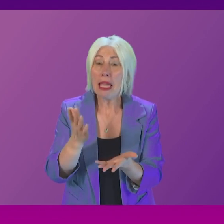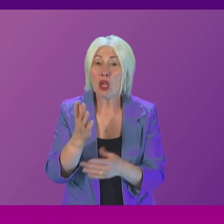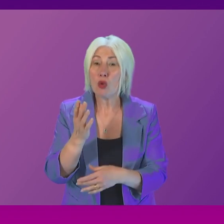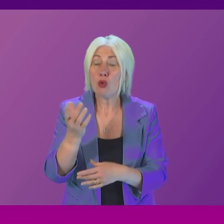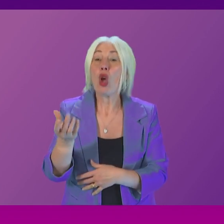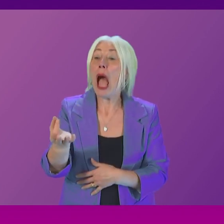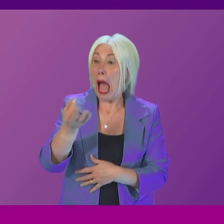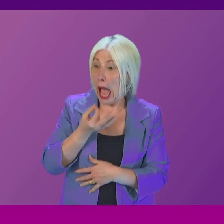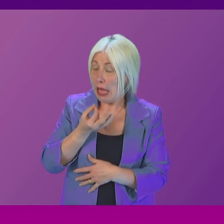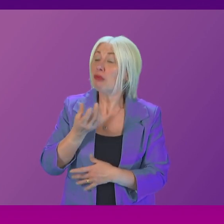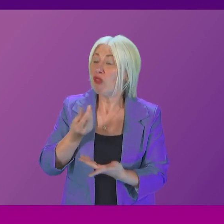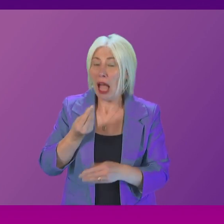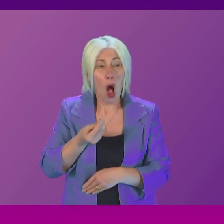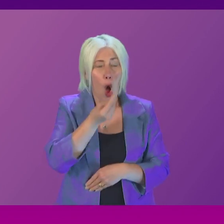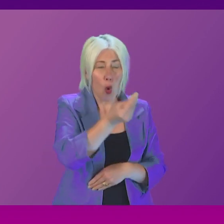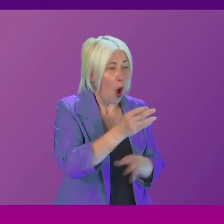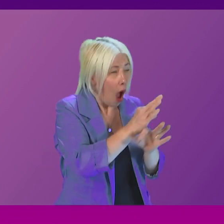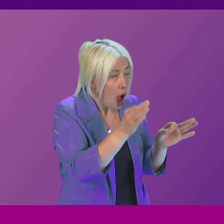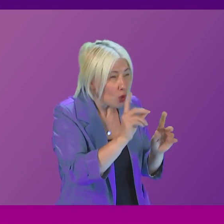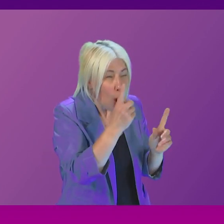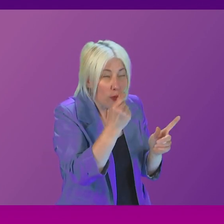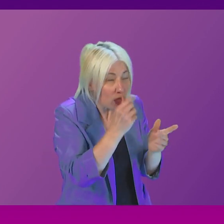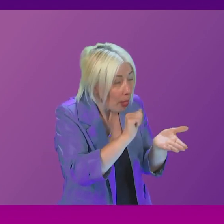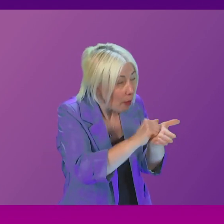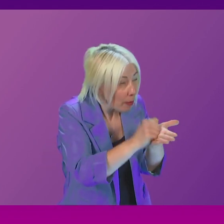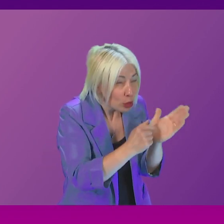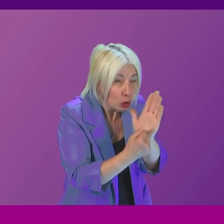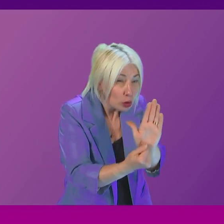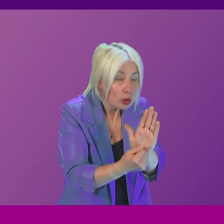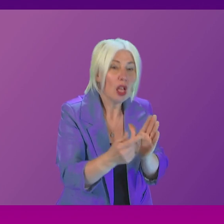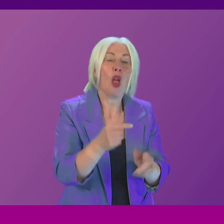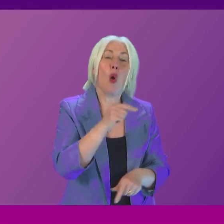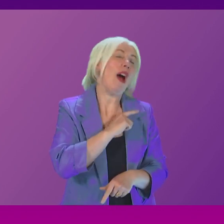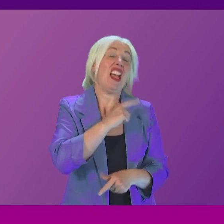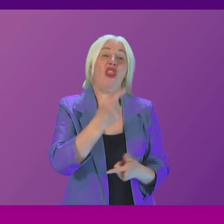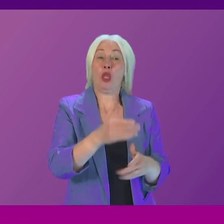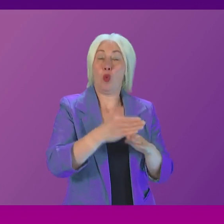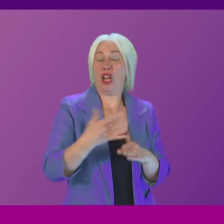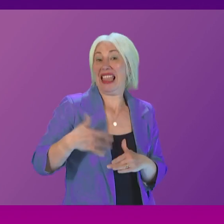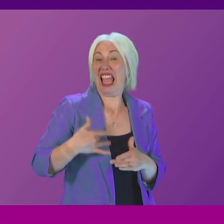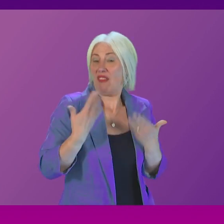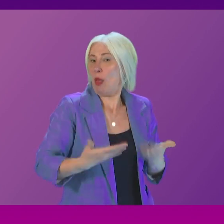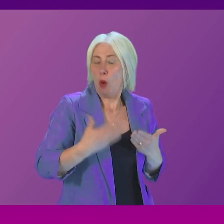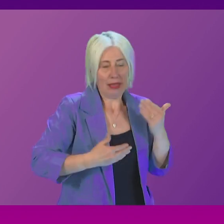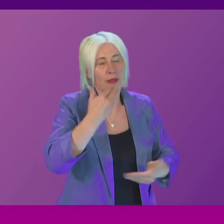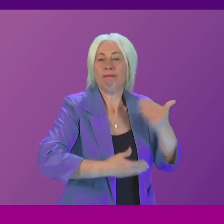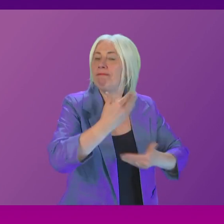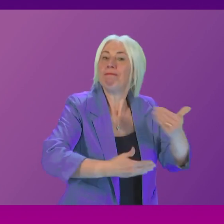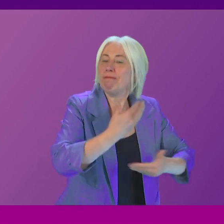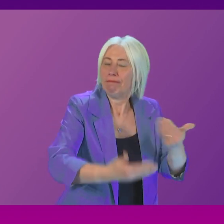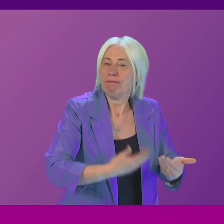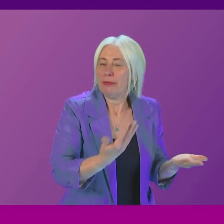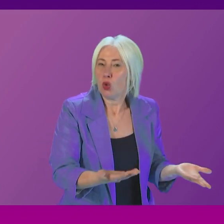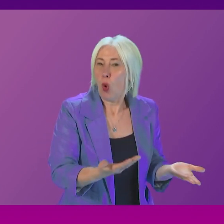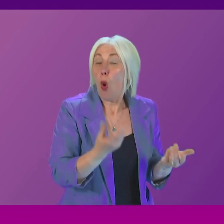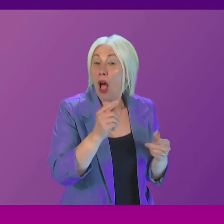away and see what we can possibly publish, given that this is a piece of live work that is already underway in relation to